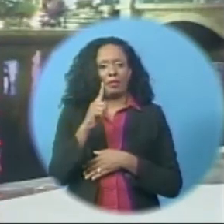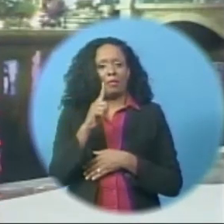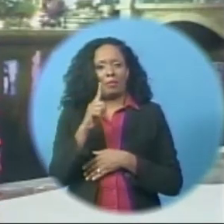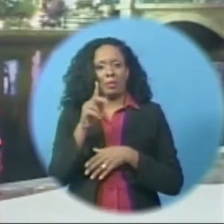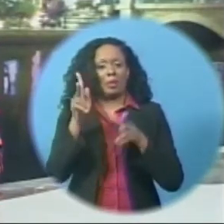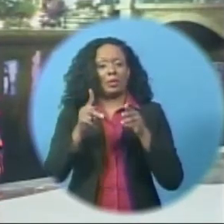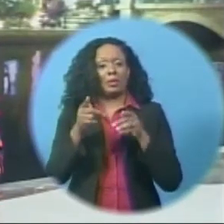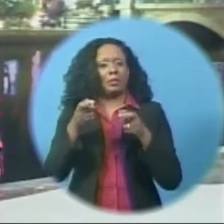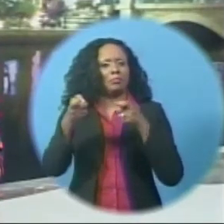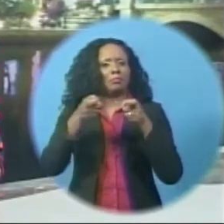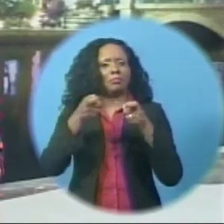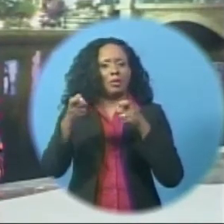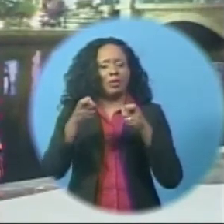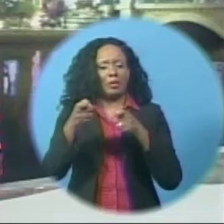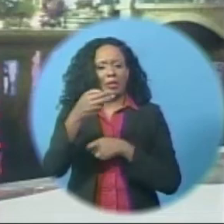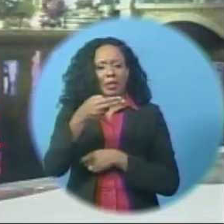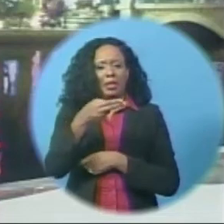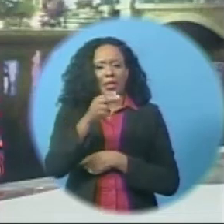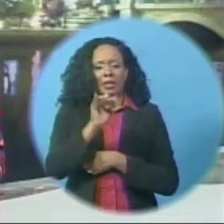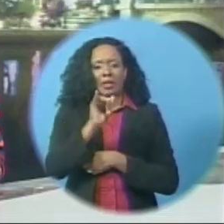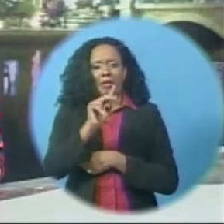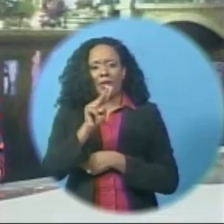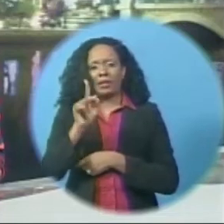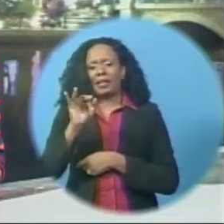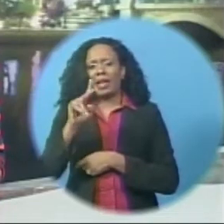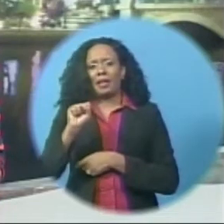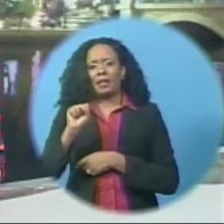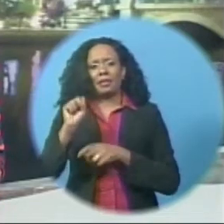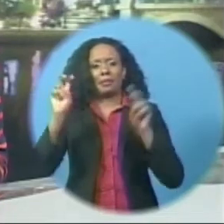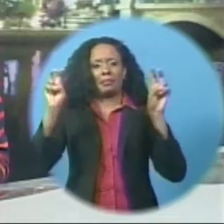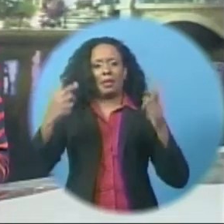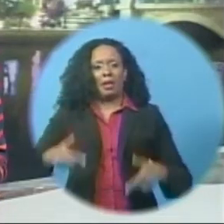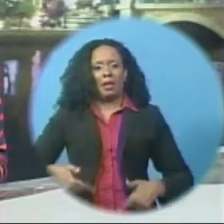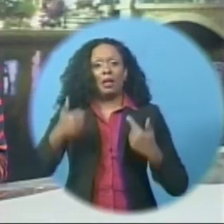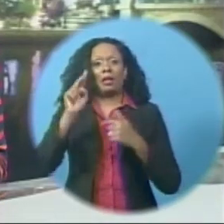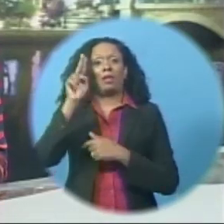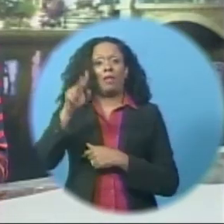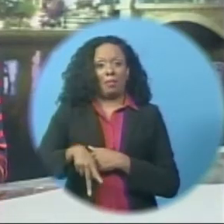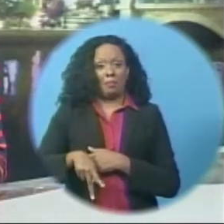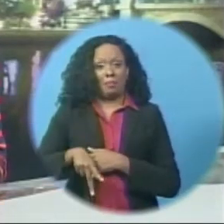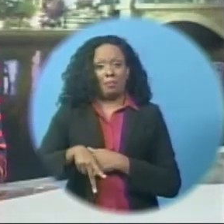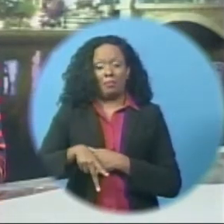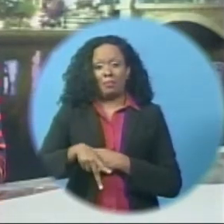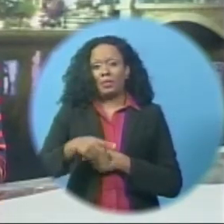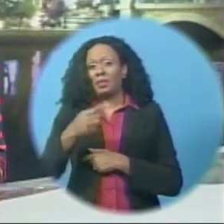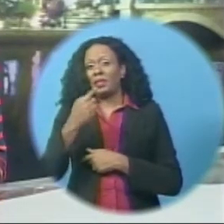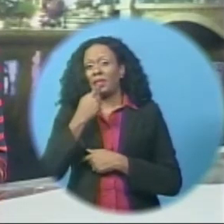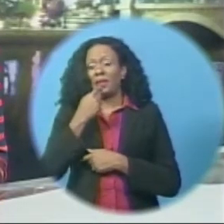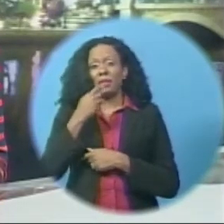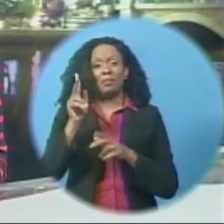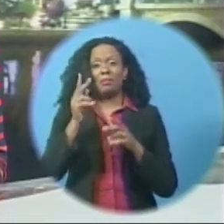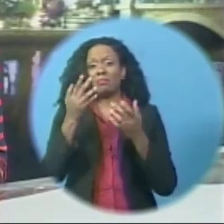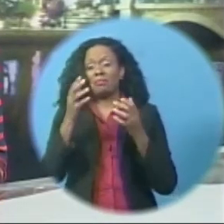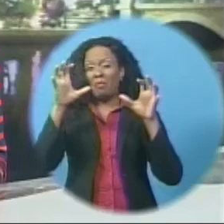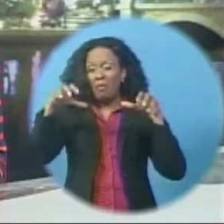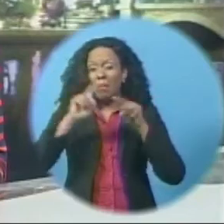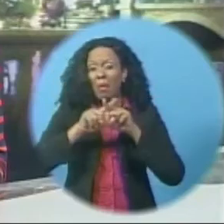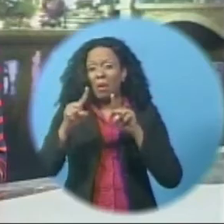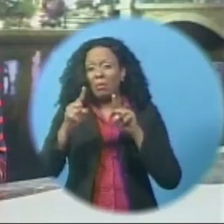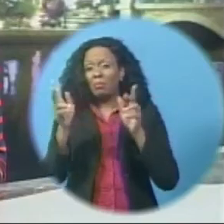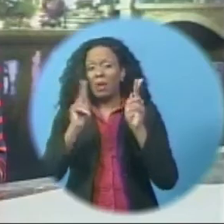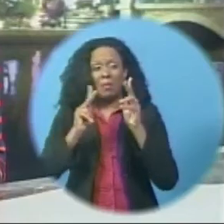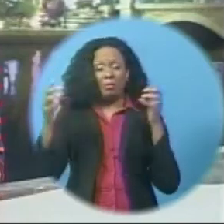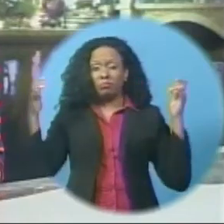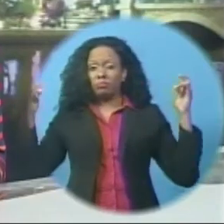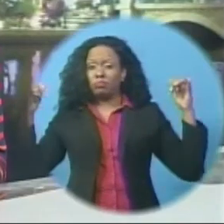Executive Director of the Caribbean Media Alliance, Dr. Alison Leacock. She is happy that several people turned up to be tested at a